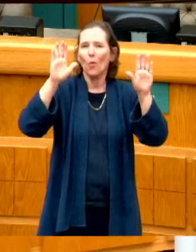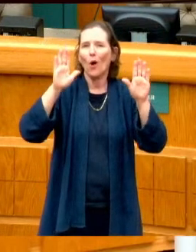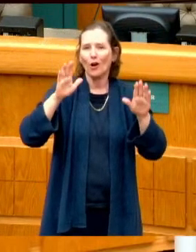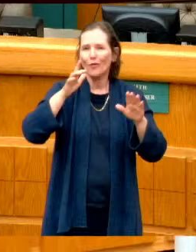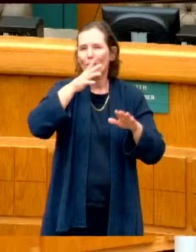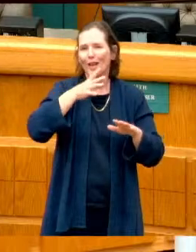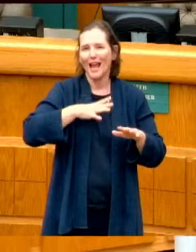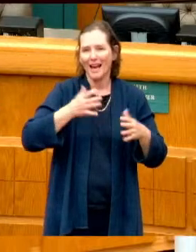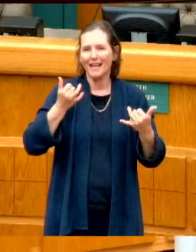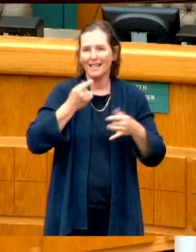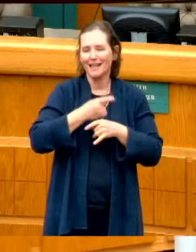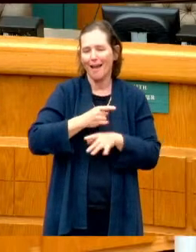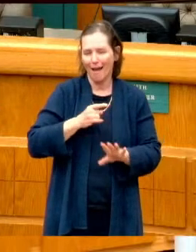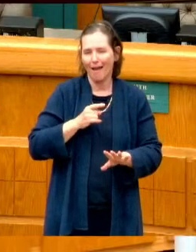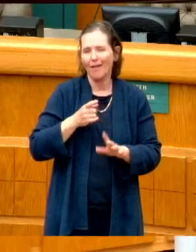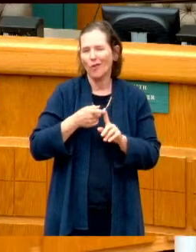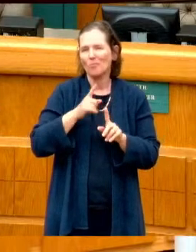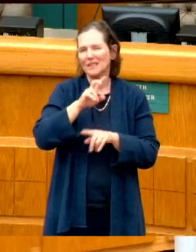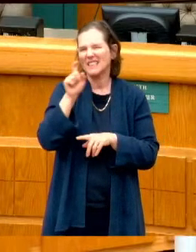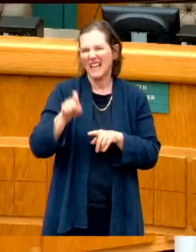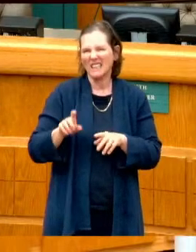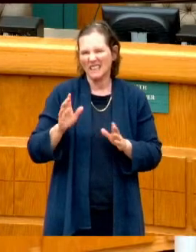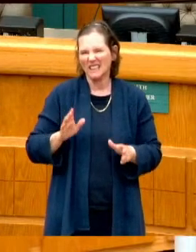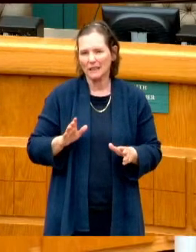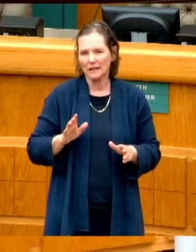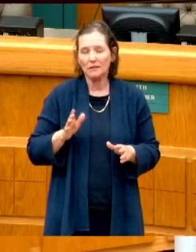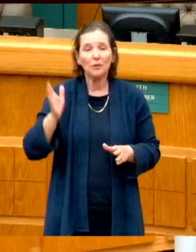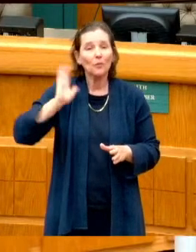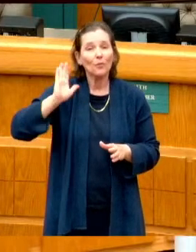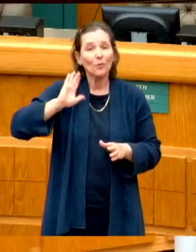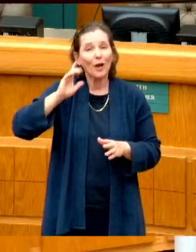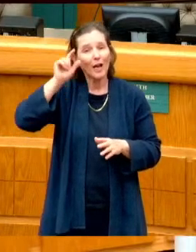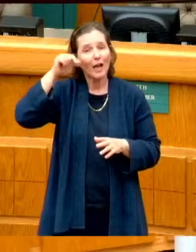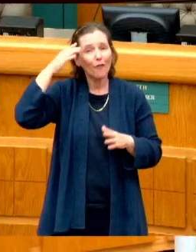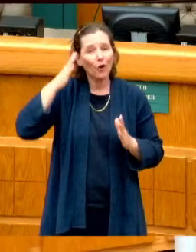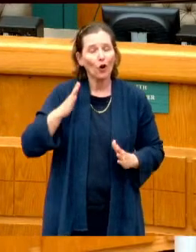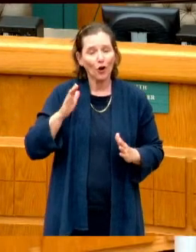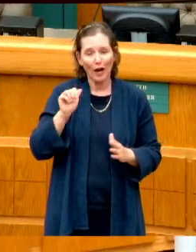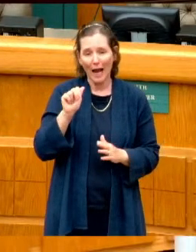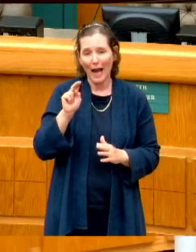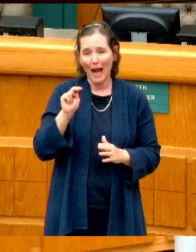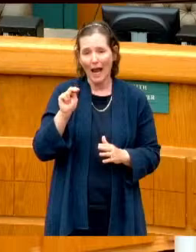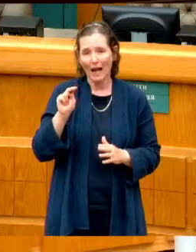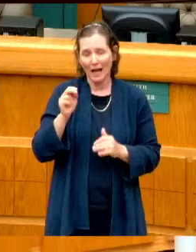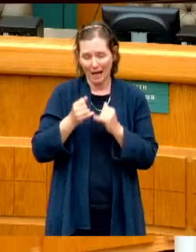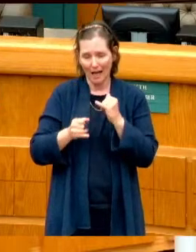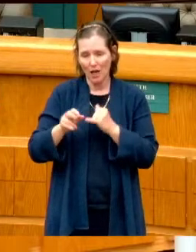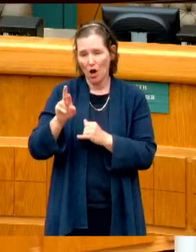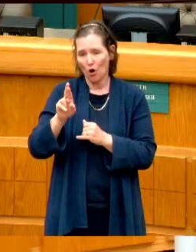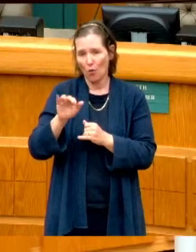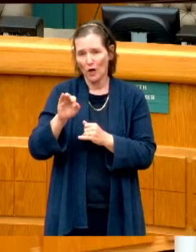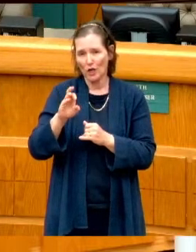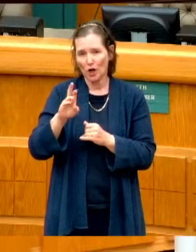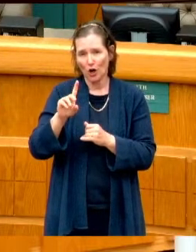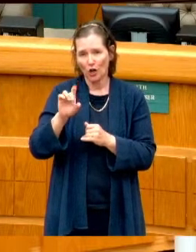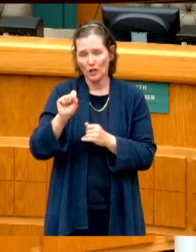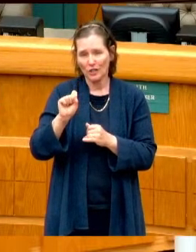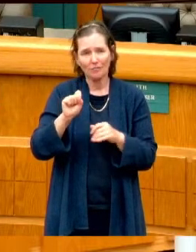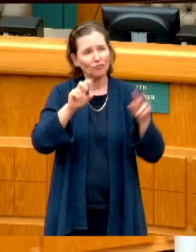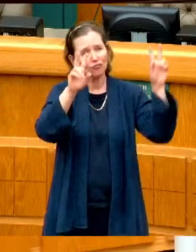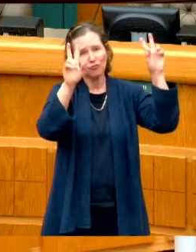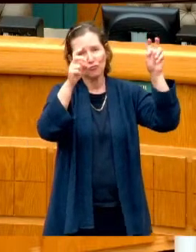so I'm thinking about her. It was a former governor, Ann Richards, and she said, "Life isn't fair, but government must